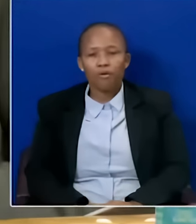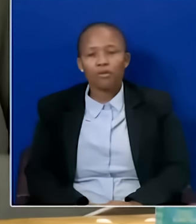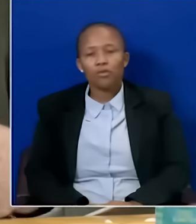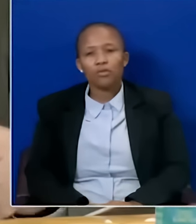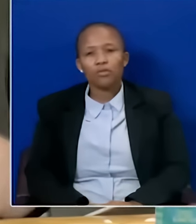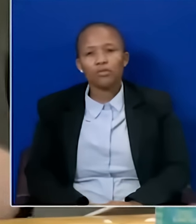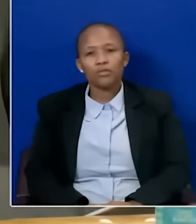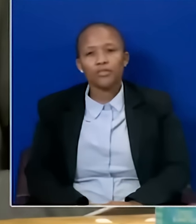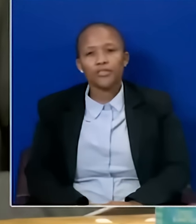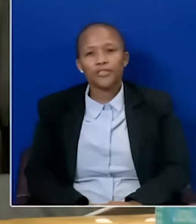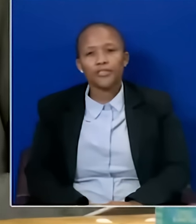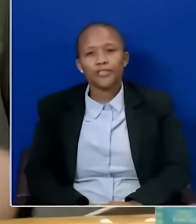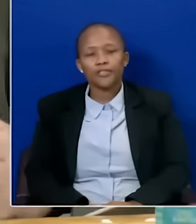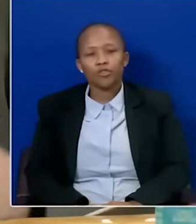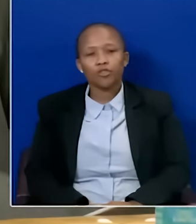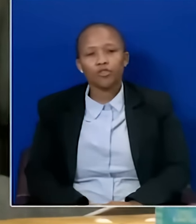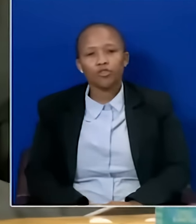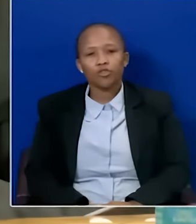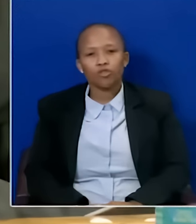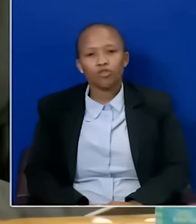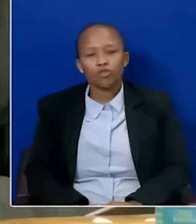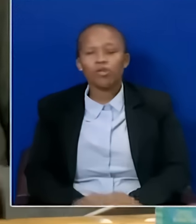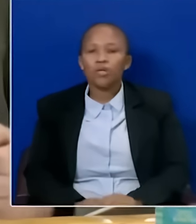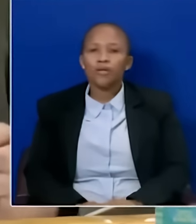big topic that I want to raise with you